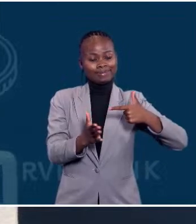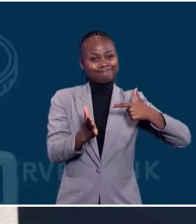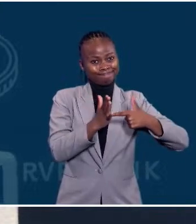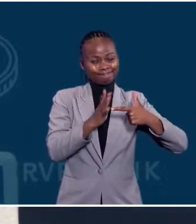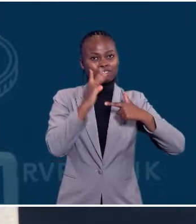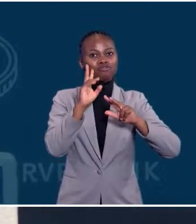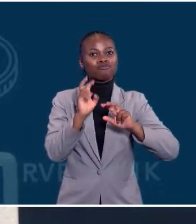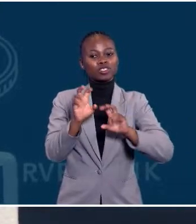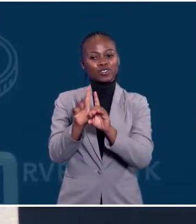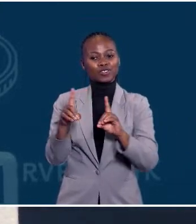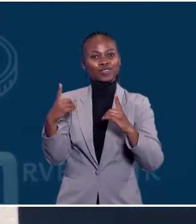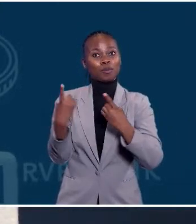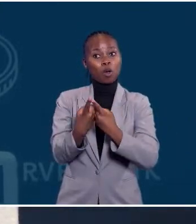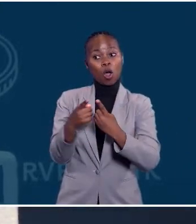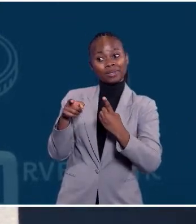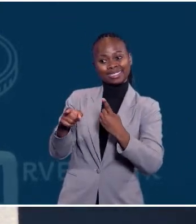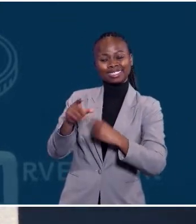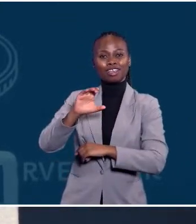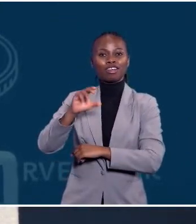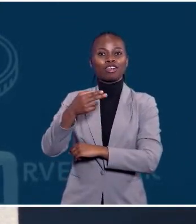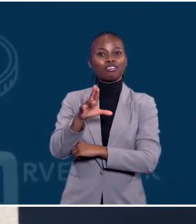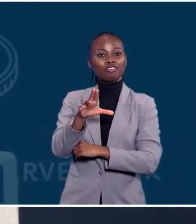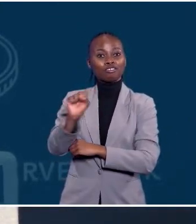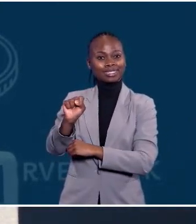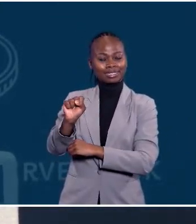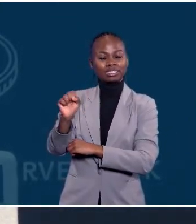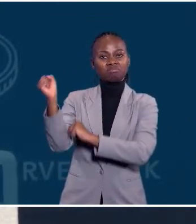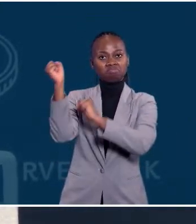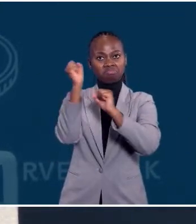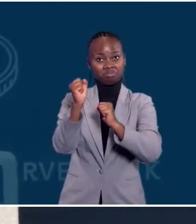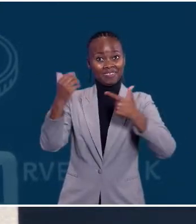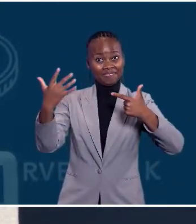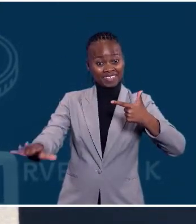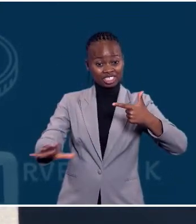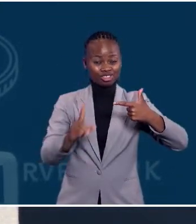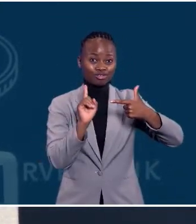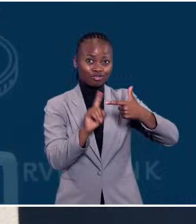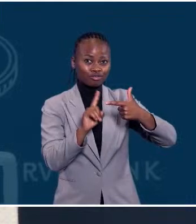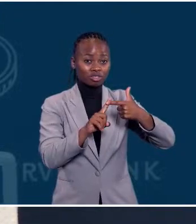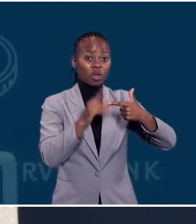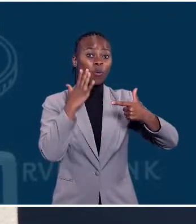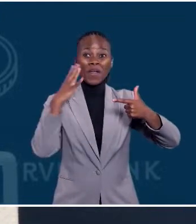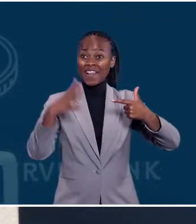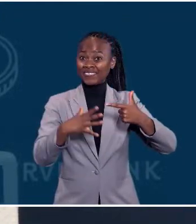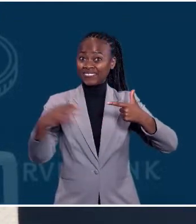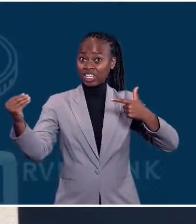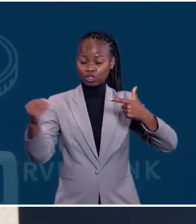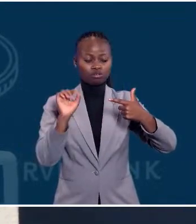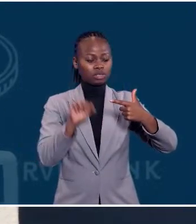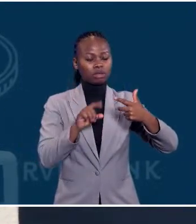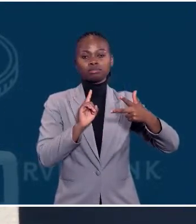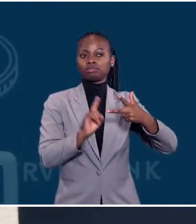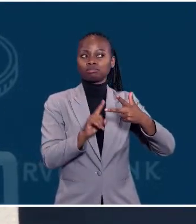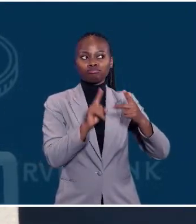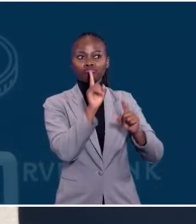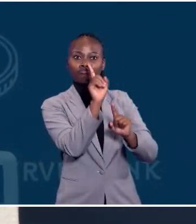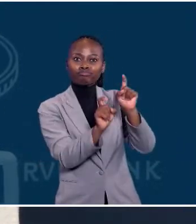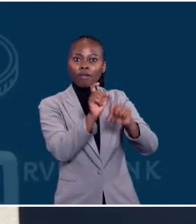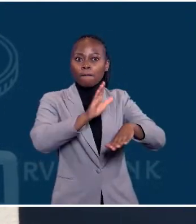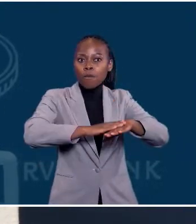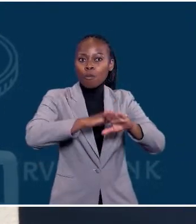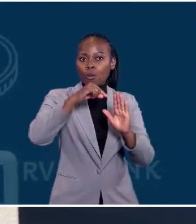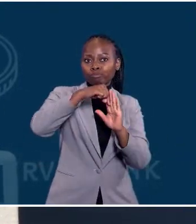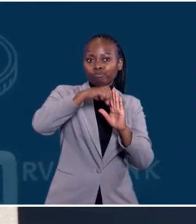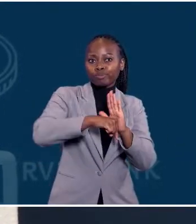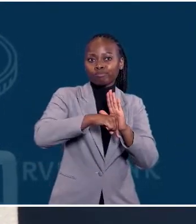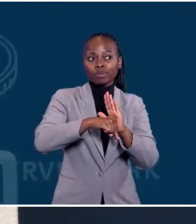Department and Chief Economist, Chris Lovold. After the presentation, you will have an opportunity to ask questions. So for our